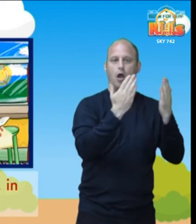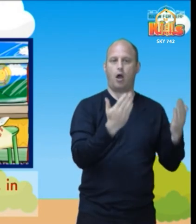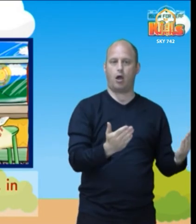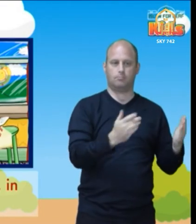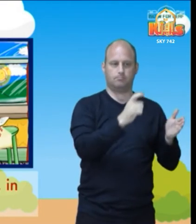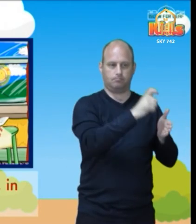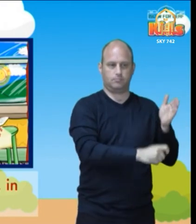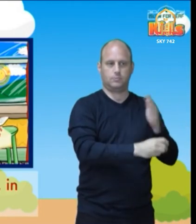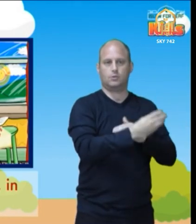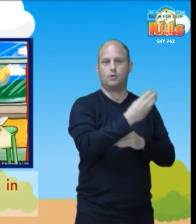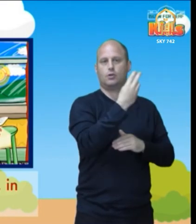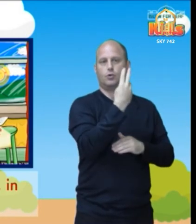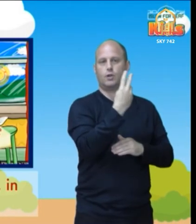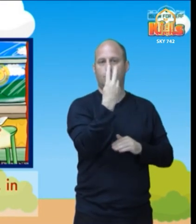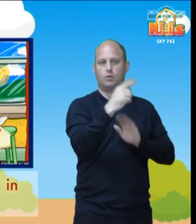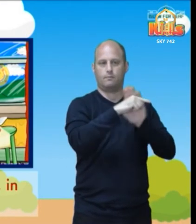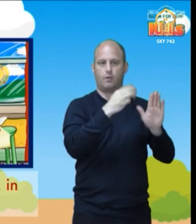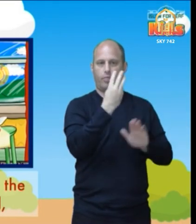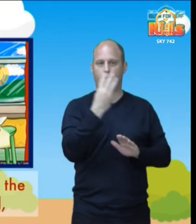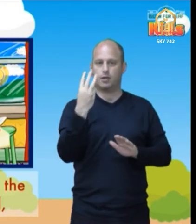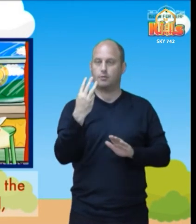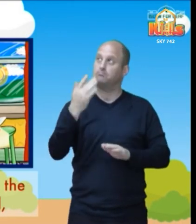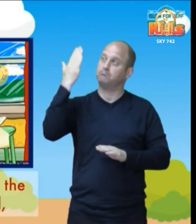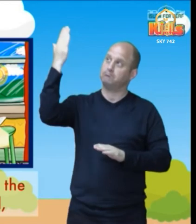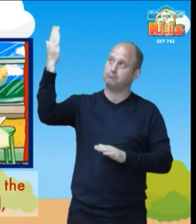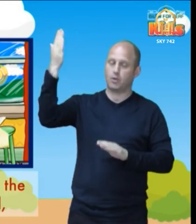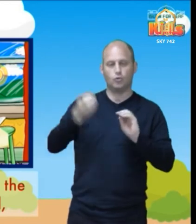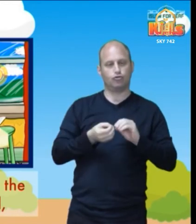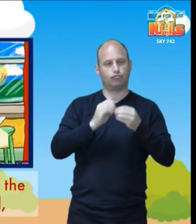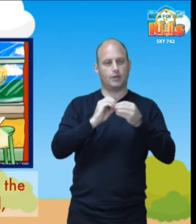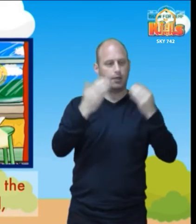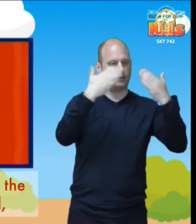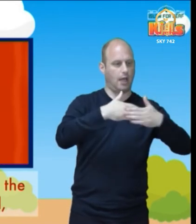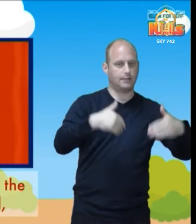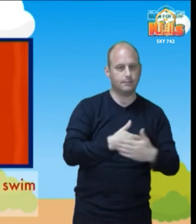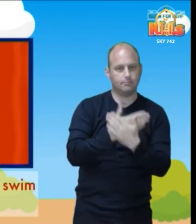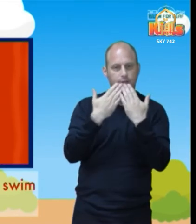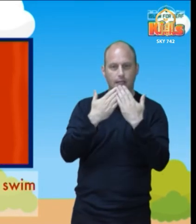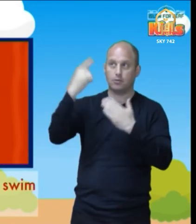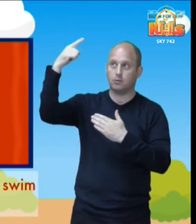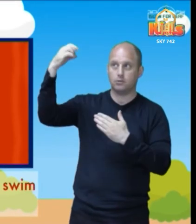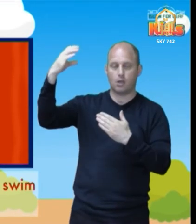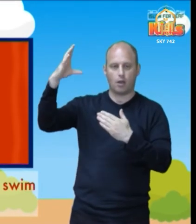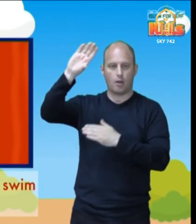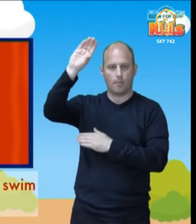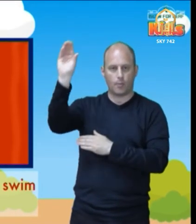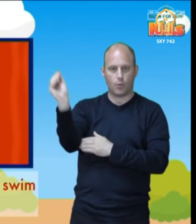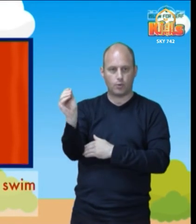in Surah 21, Ayah 33. It is He who created the night and the day, and the sun and the